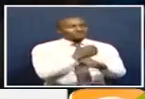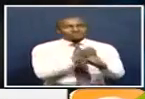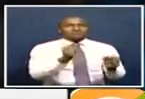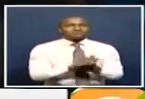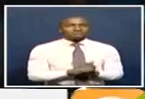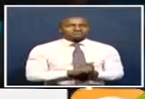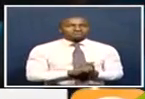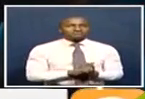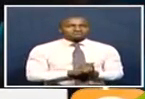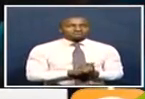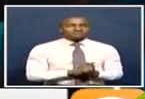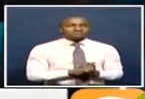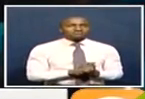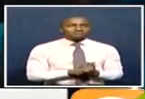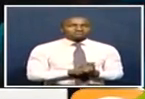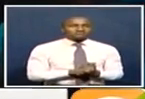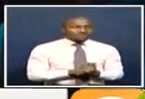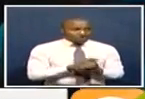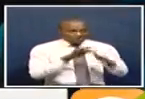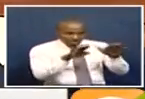Huh? No way. Would you be someone's running mate?